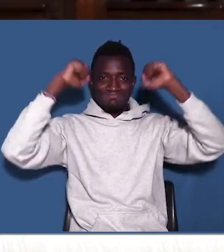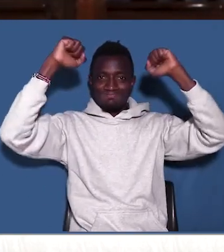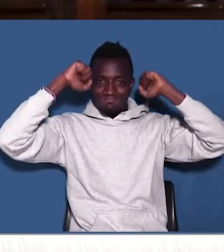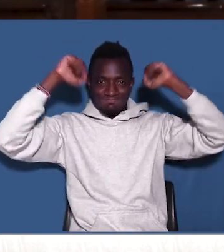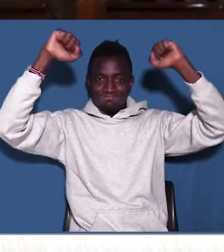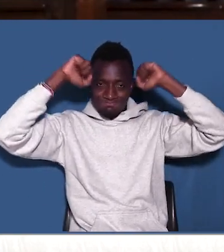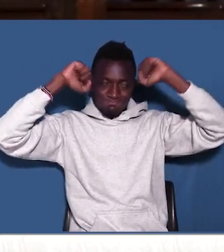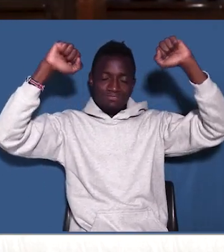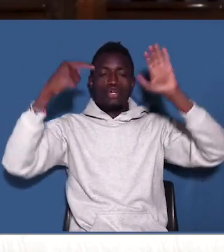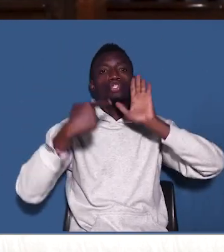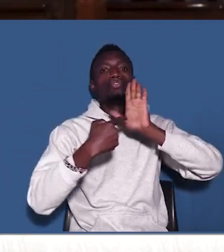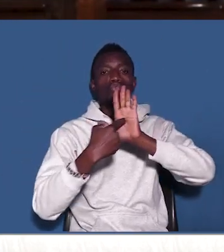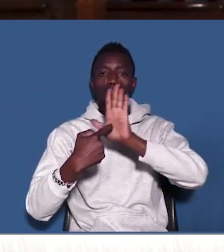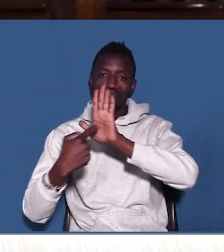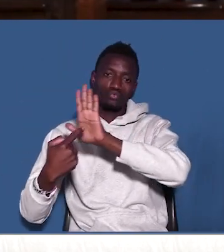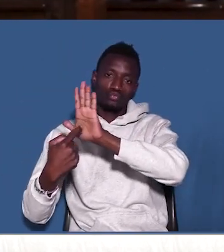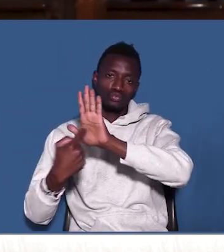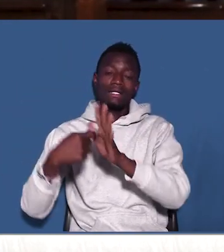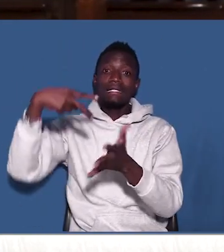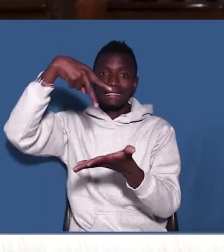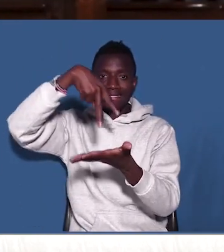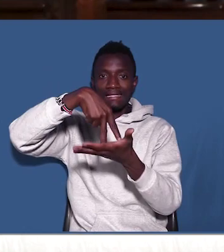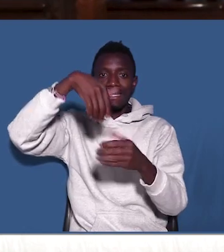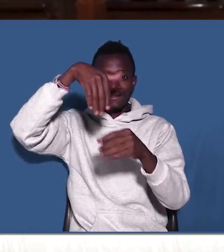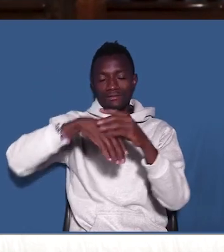triumphing over them by the cross.